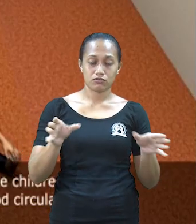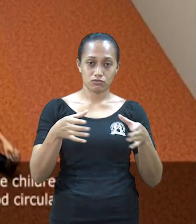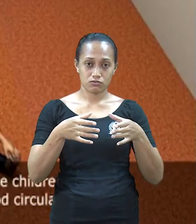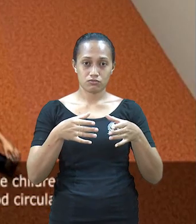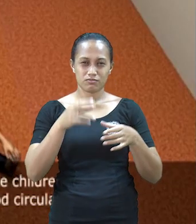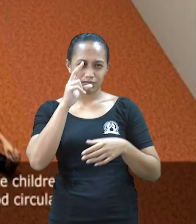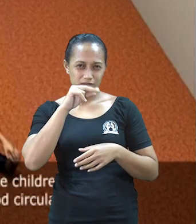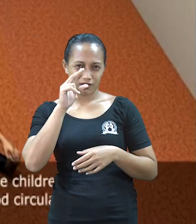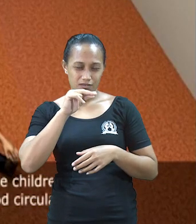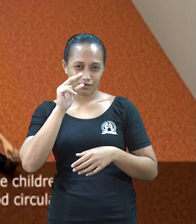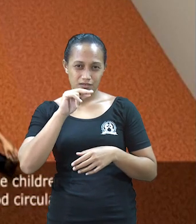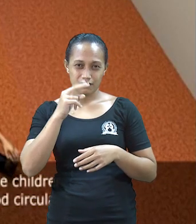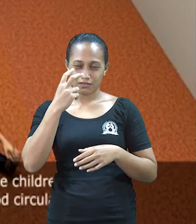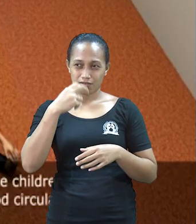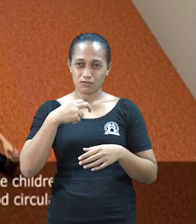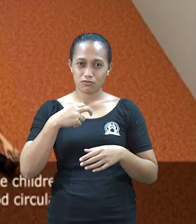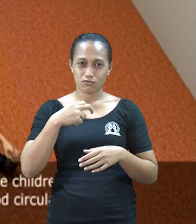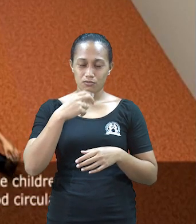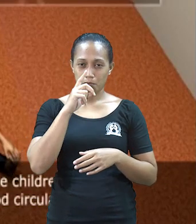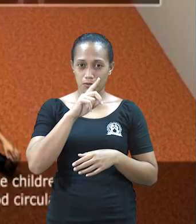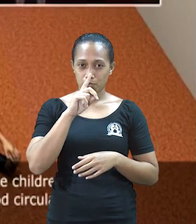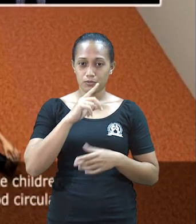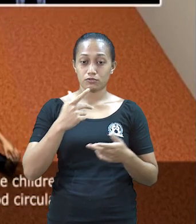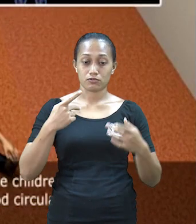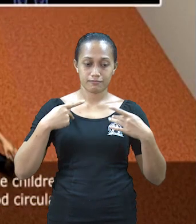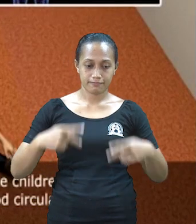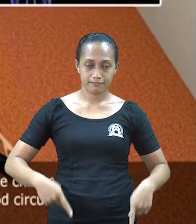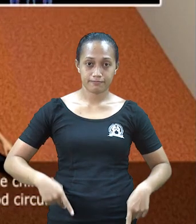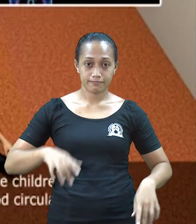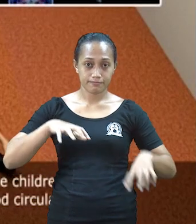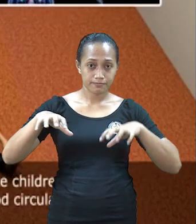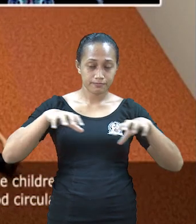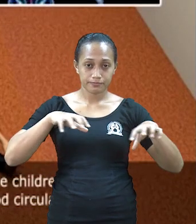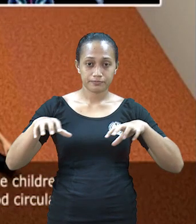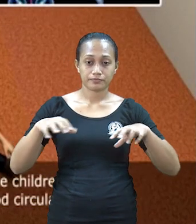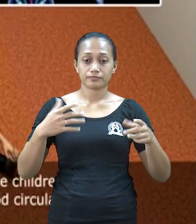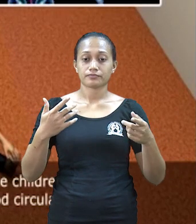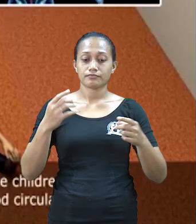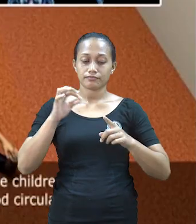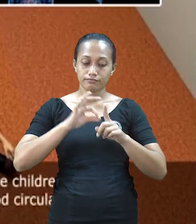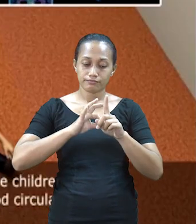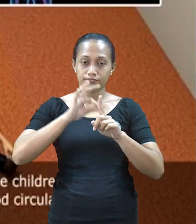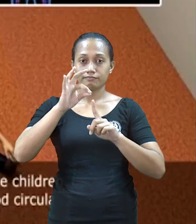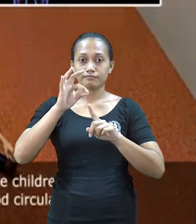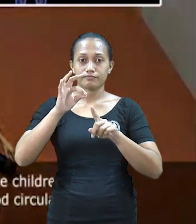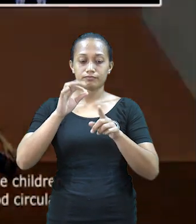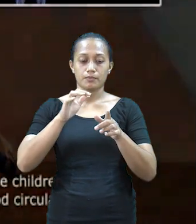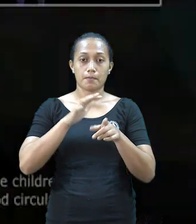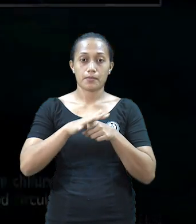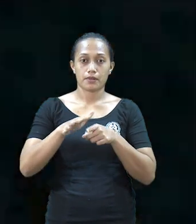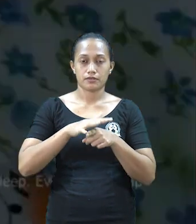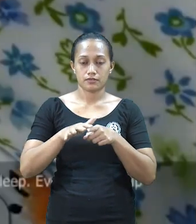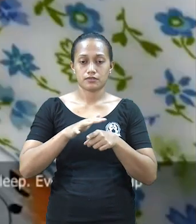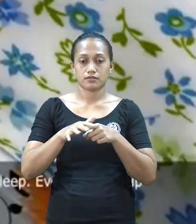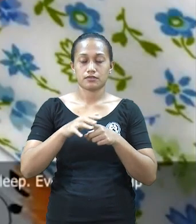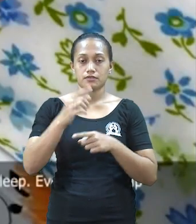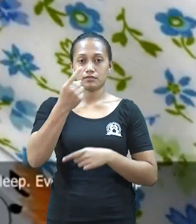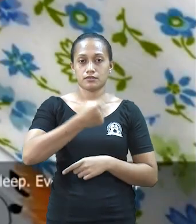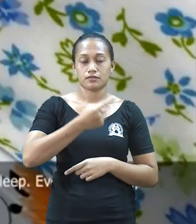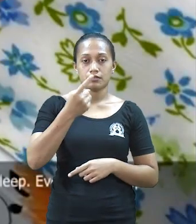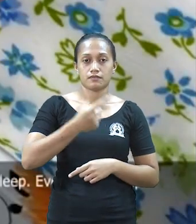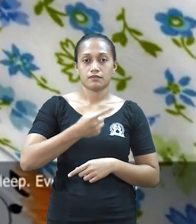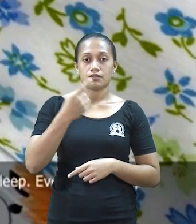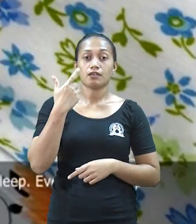adolescents, young and old people. Physical exercise improves blood circulation.